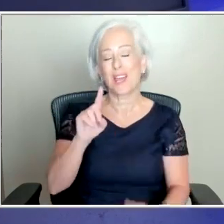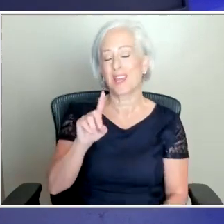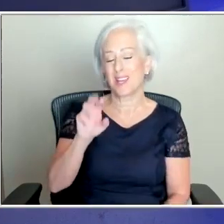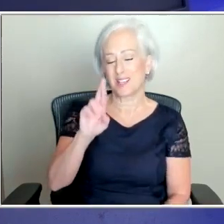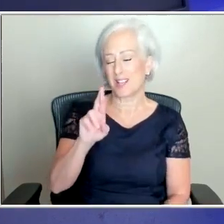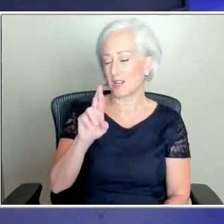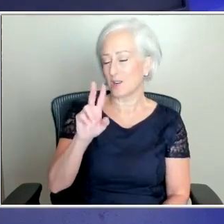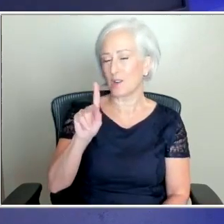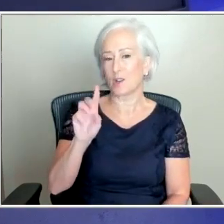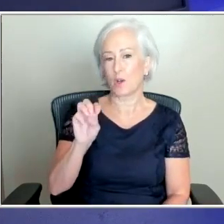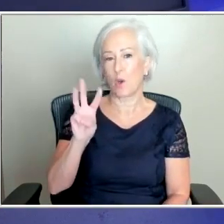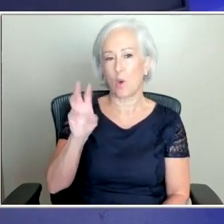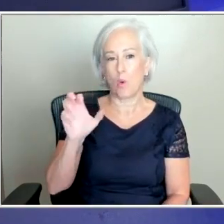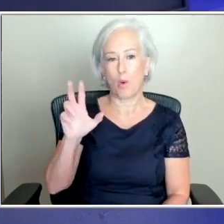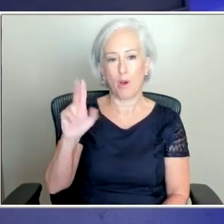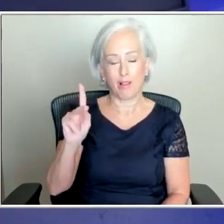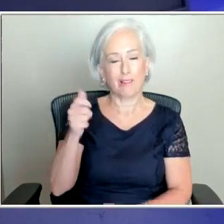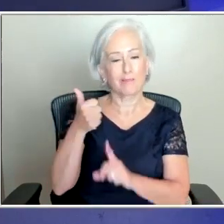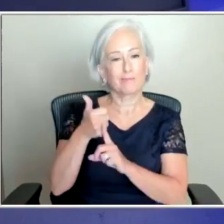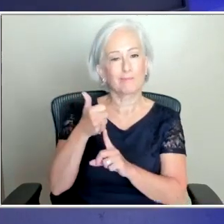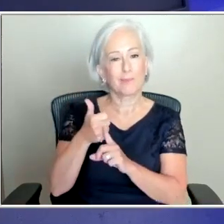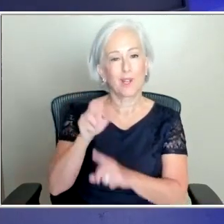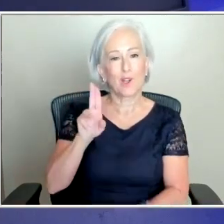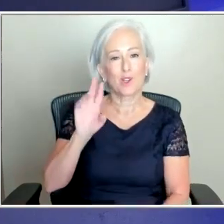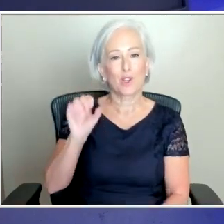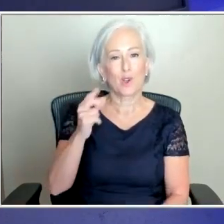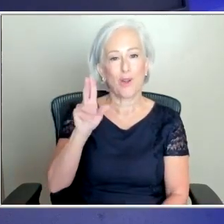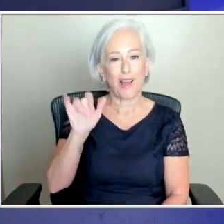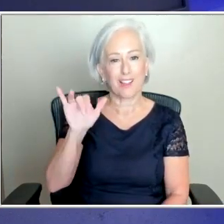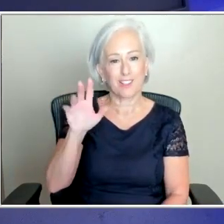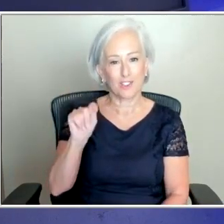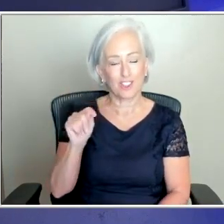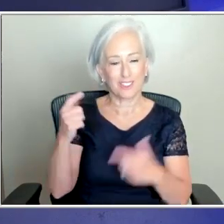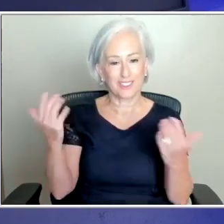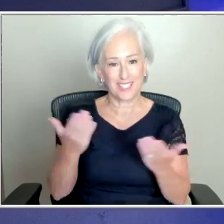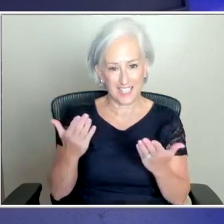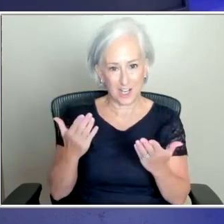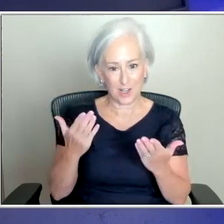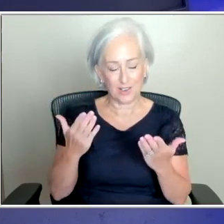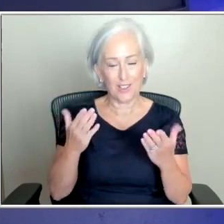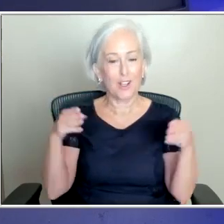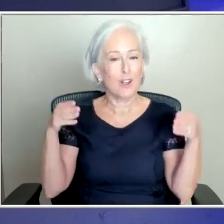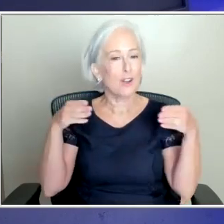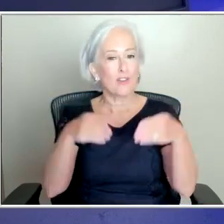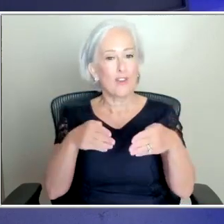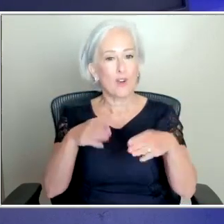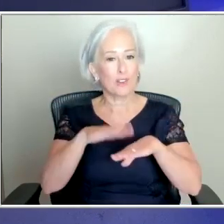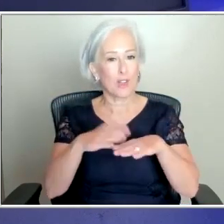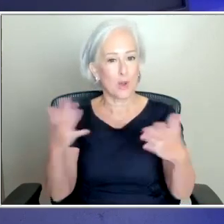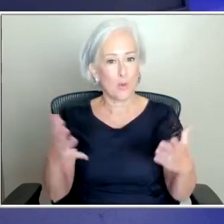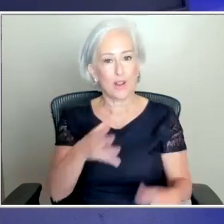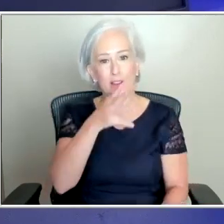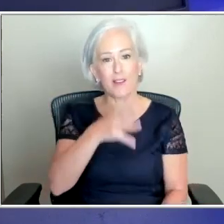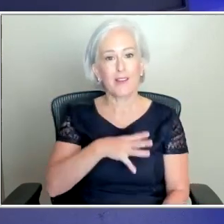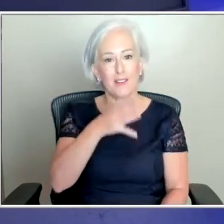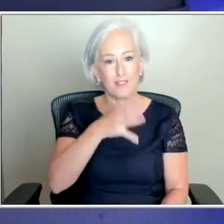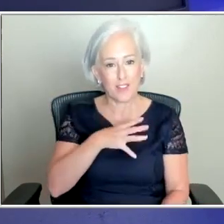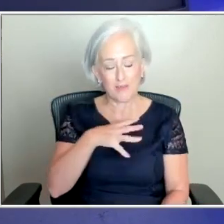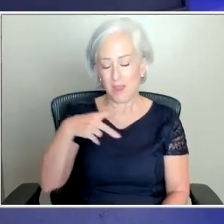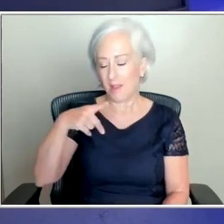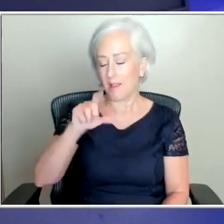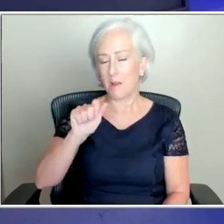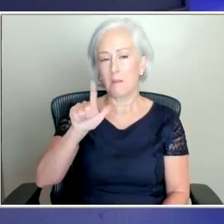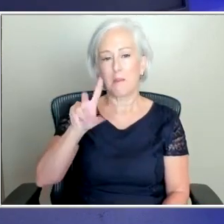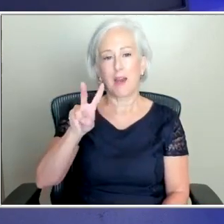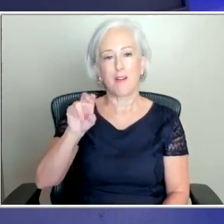urologist here at the University of Kansas Health System, and she specializes in female pelvic medicine and reconstructive surgery. Good morning. Good morning. She's also